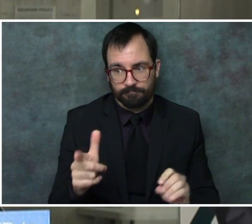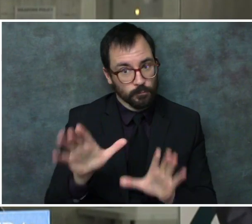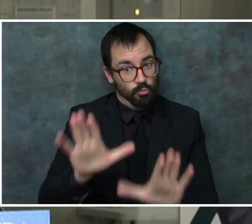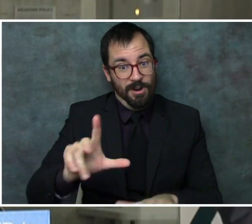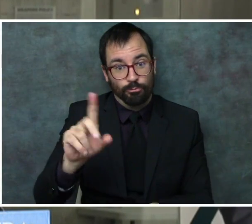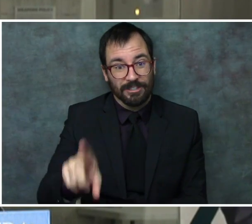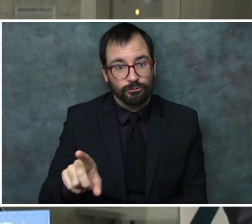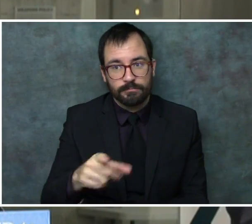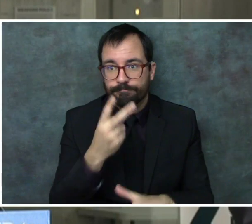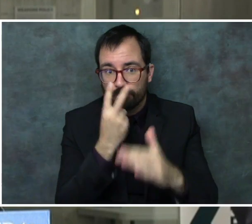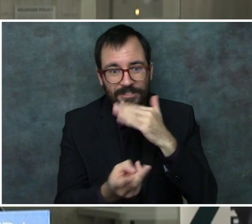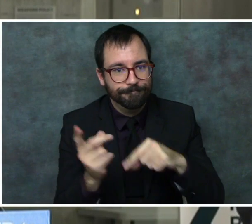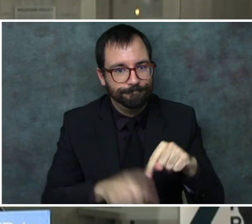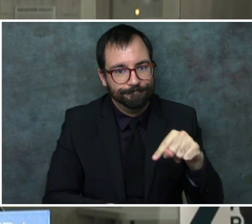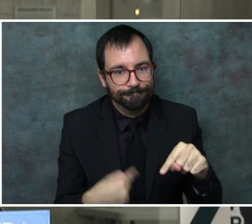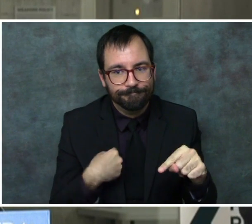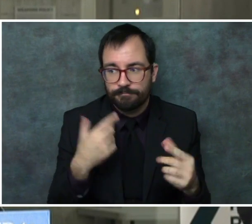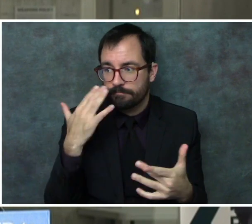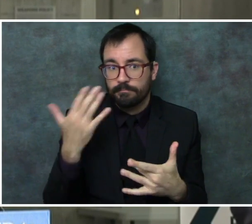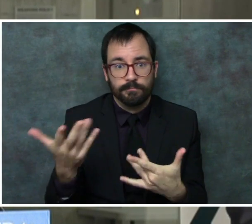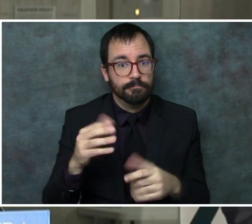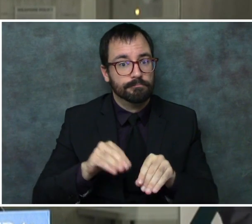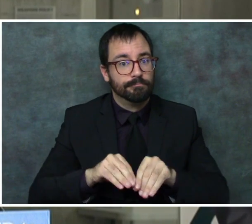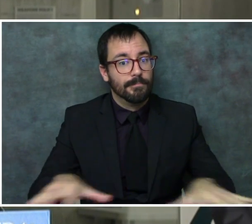on a steady decline in our cases and numbers.